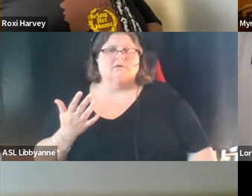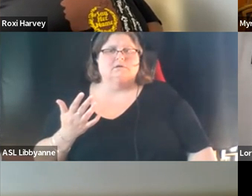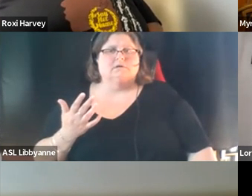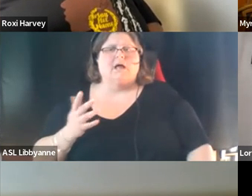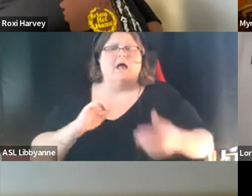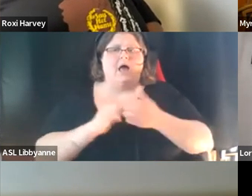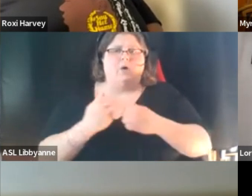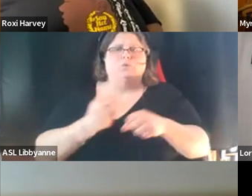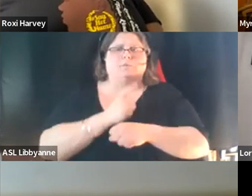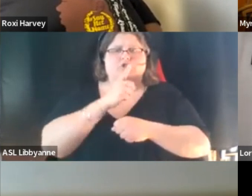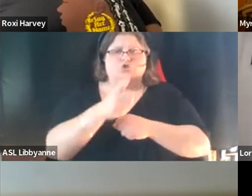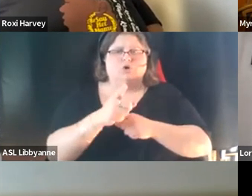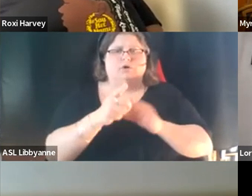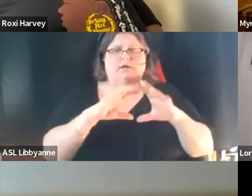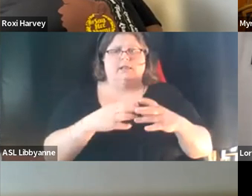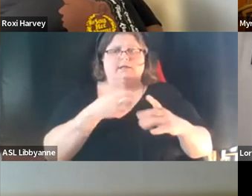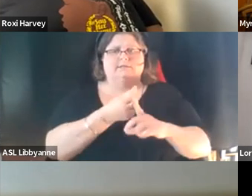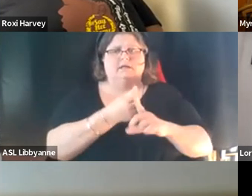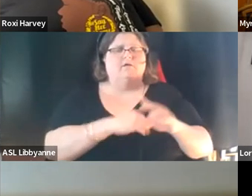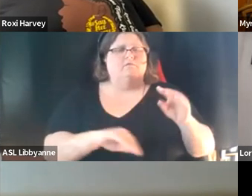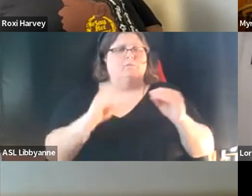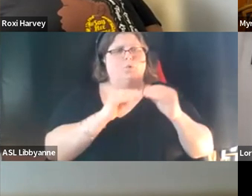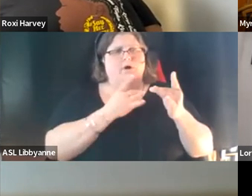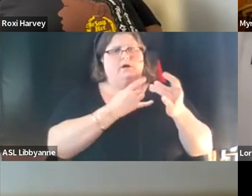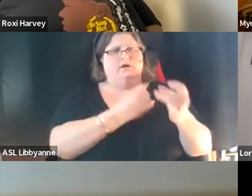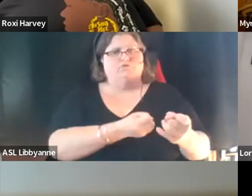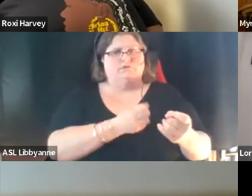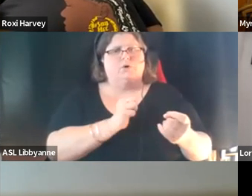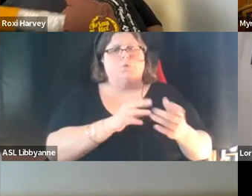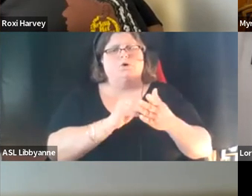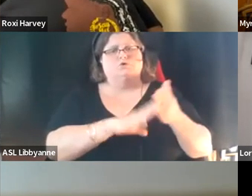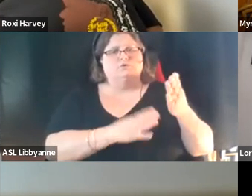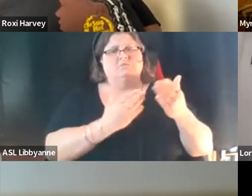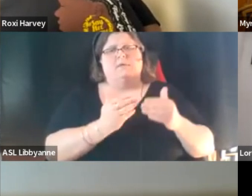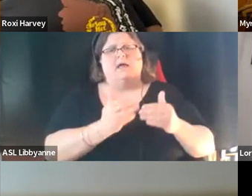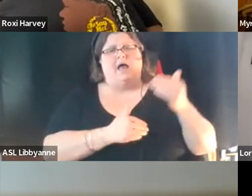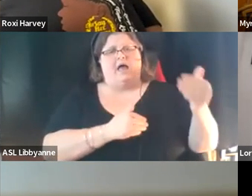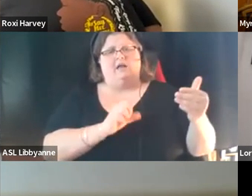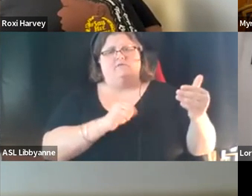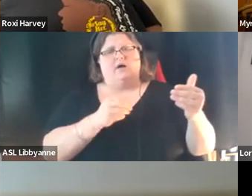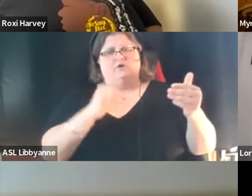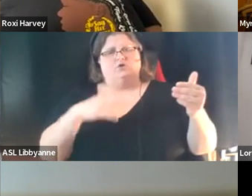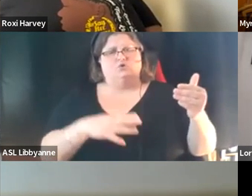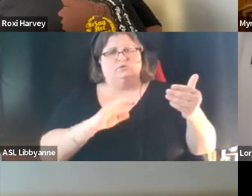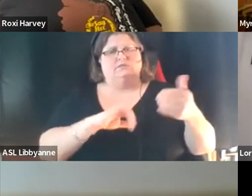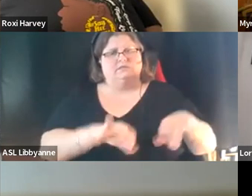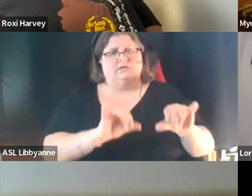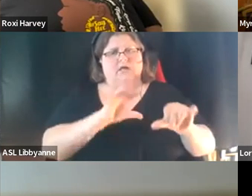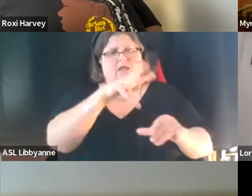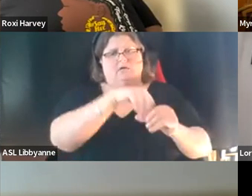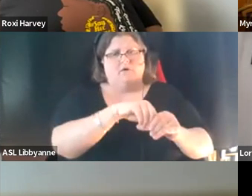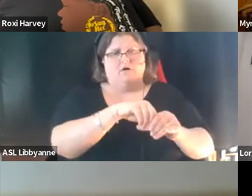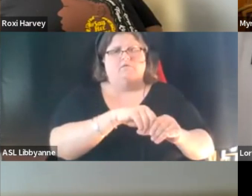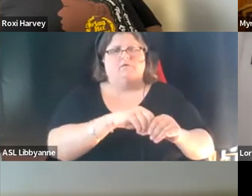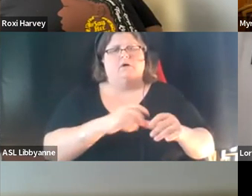How to make the class more interesting, or how to cater to students who are a little ahead of other students in their classroom. Also,